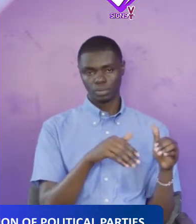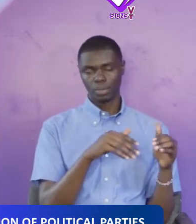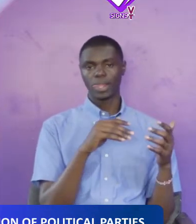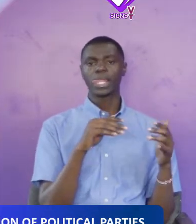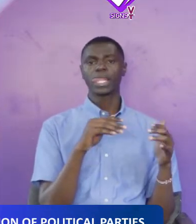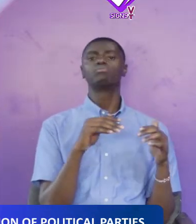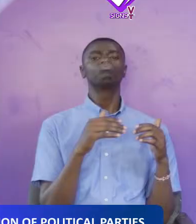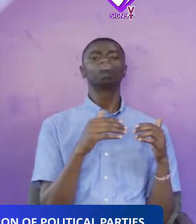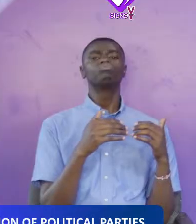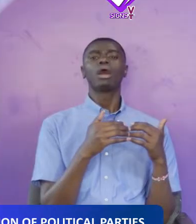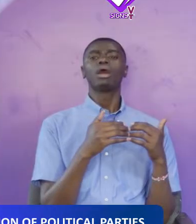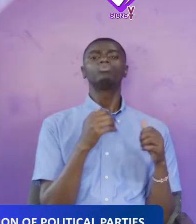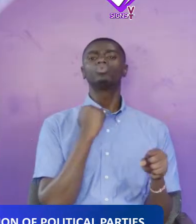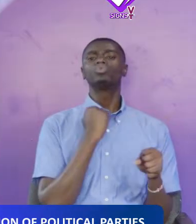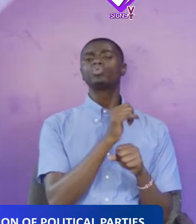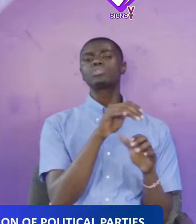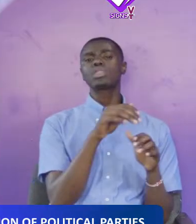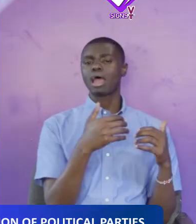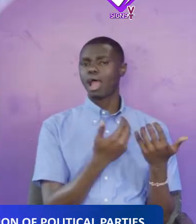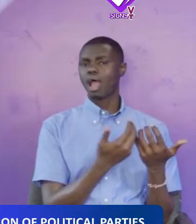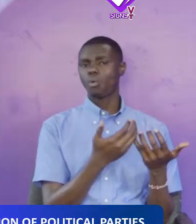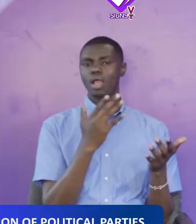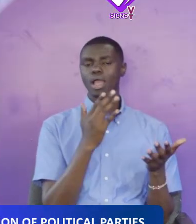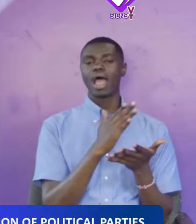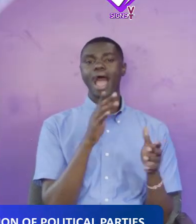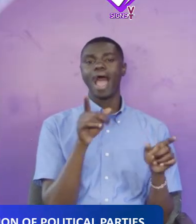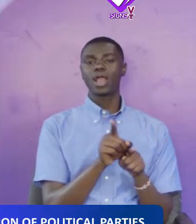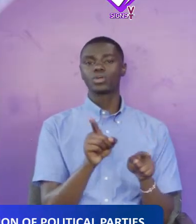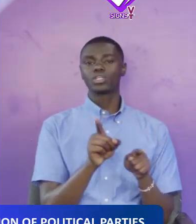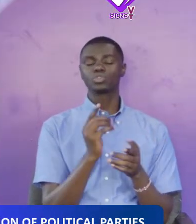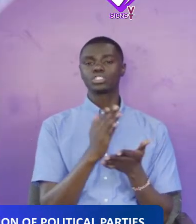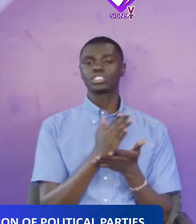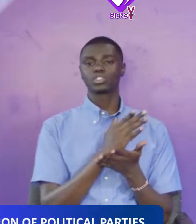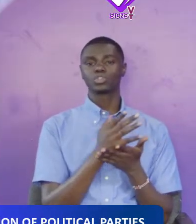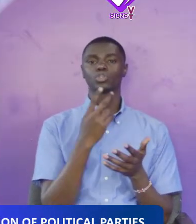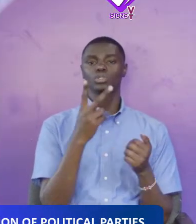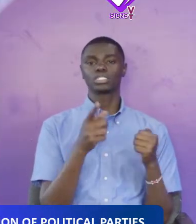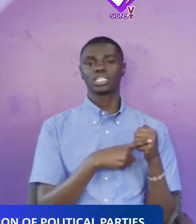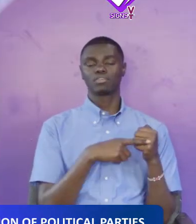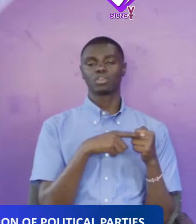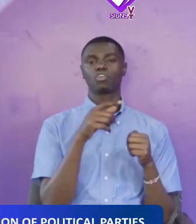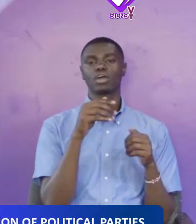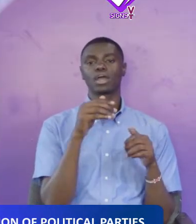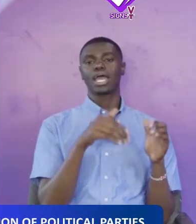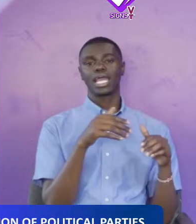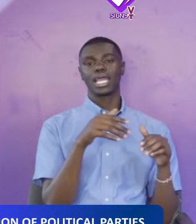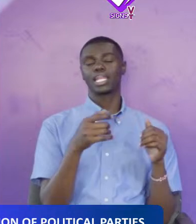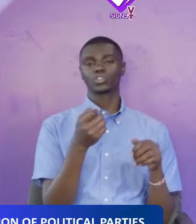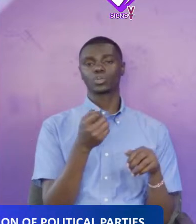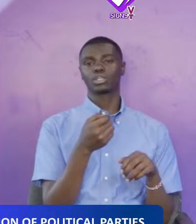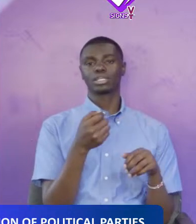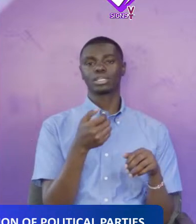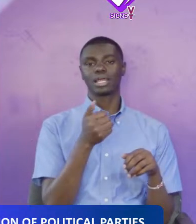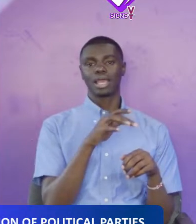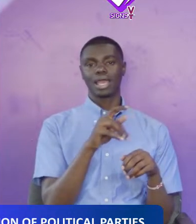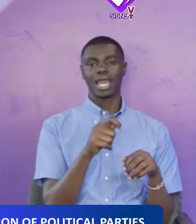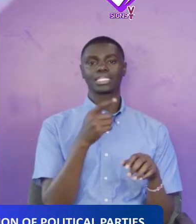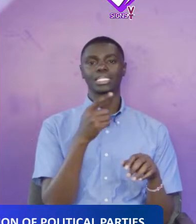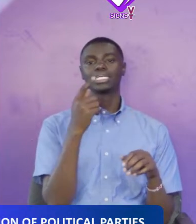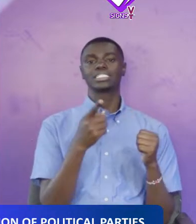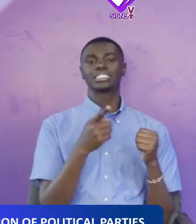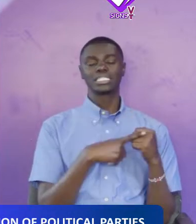we do that? According to Section 27 Yeah. of the Elections Act, 6 months to the